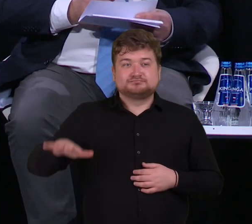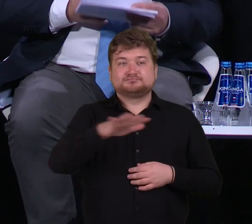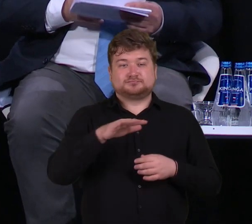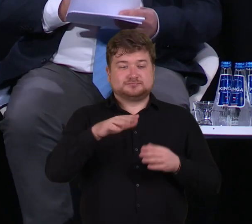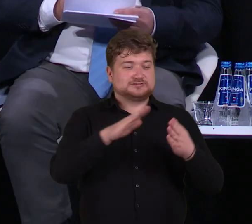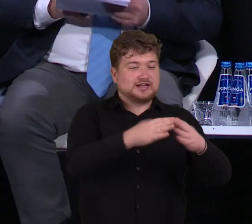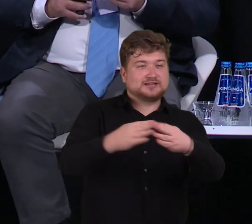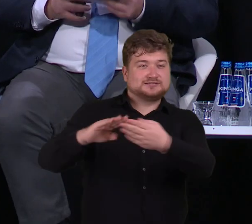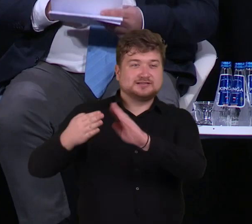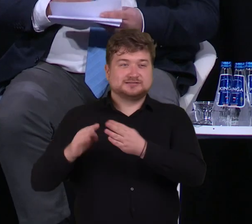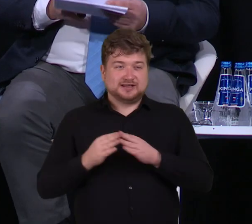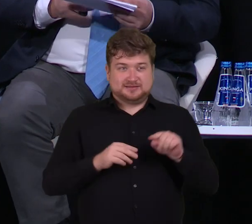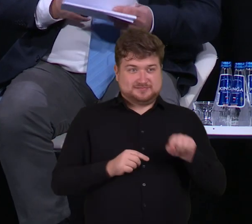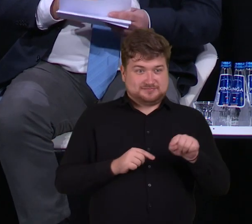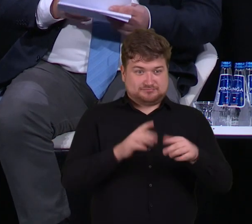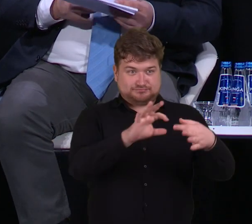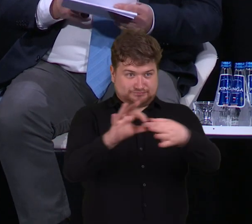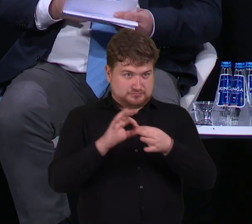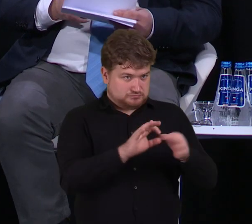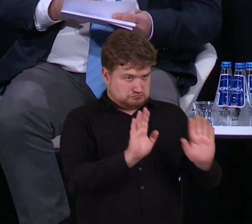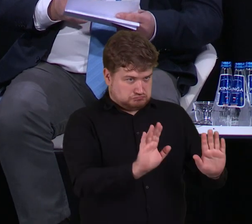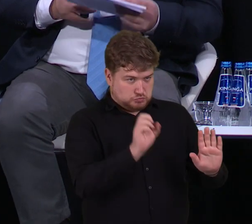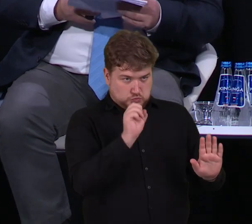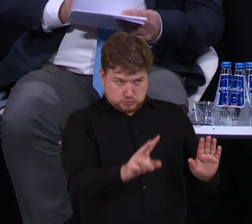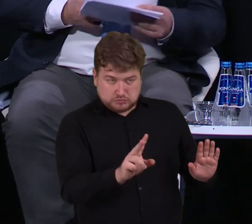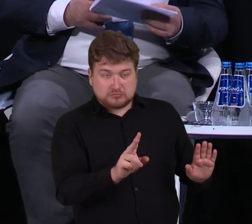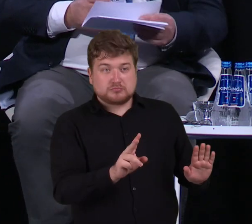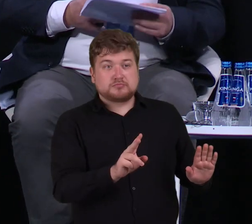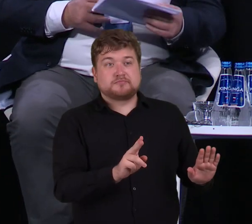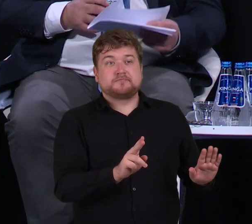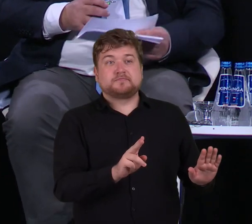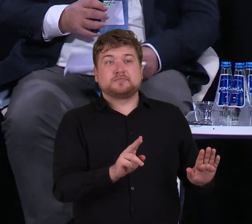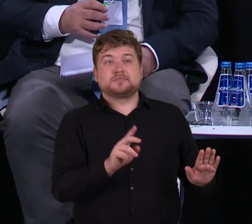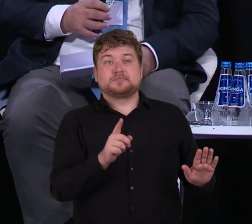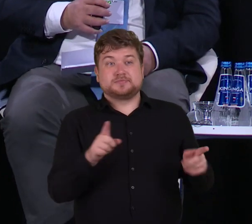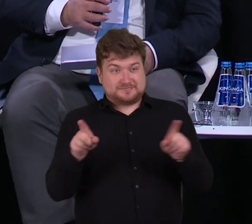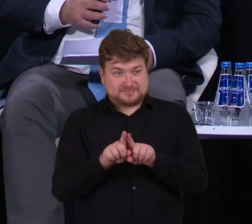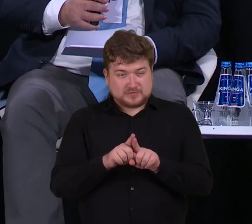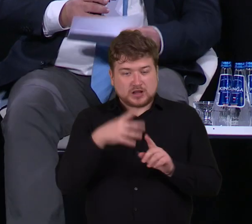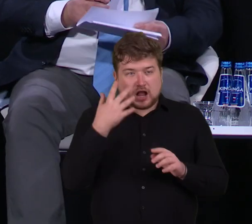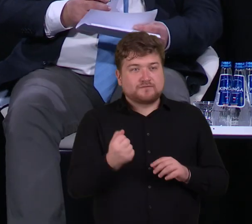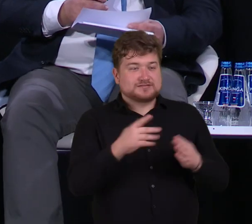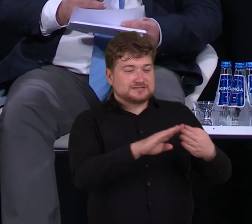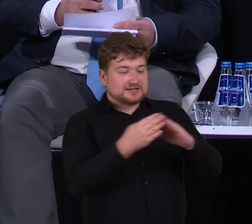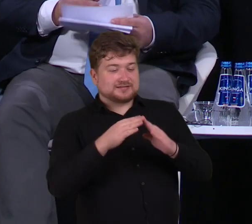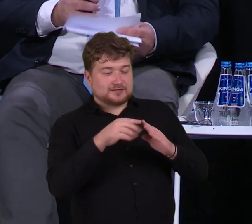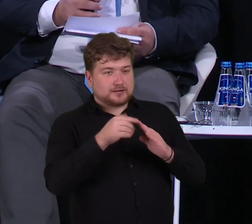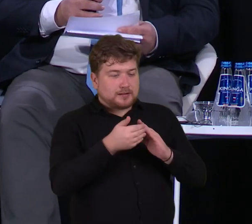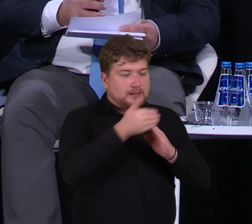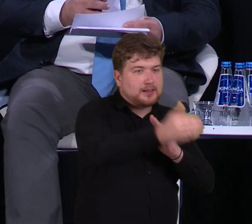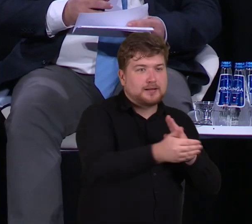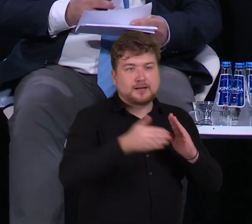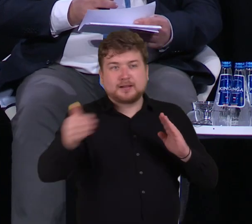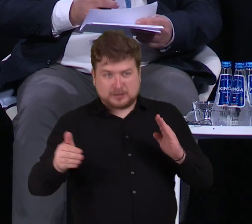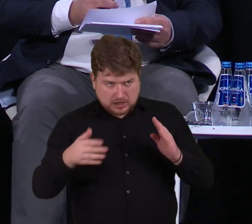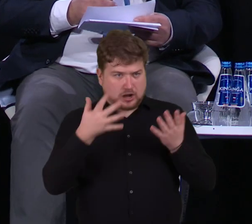rural areas with middle or small cities. And this is the most important ITI. Then we